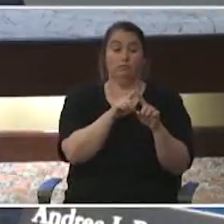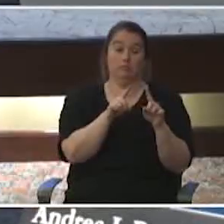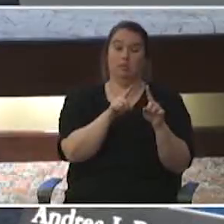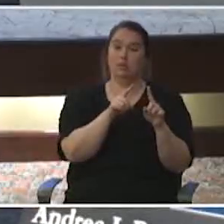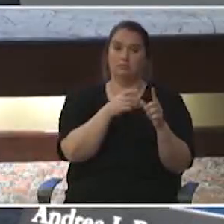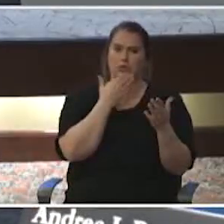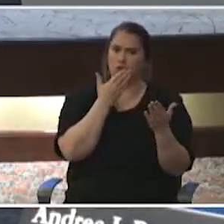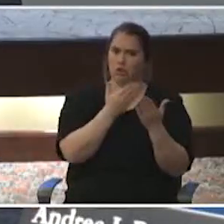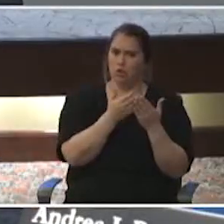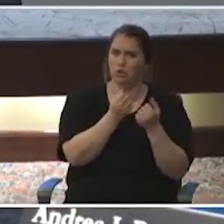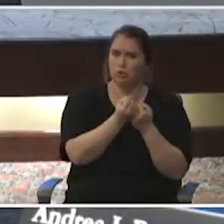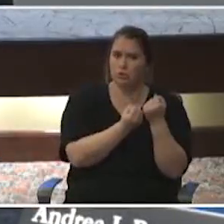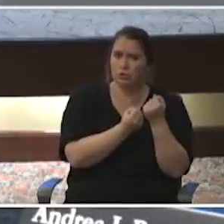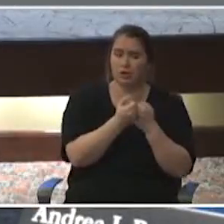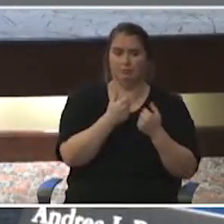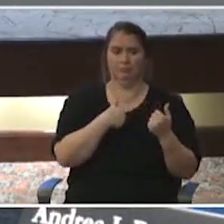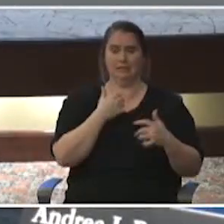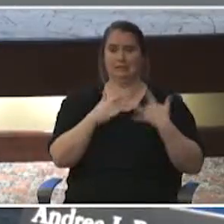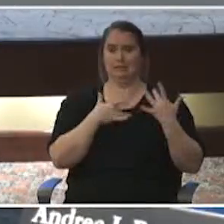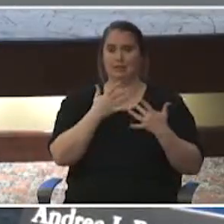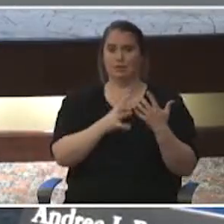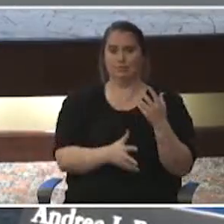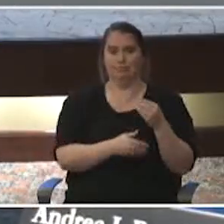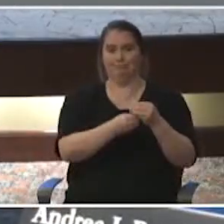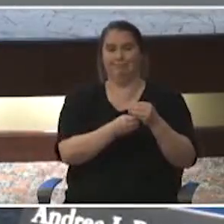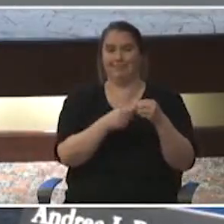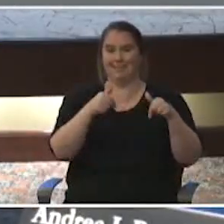to have Electrolit here in town.